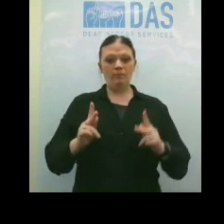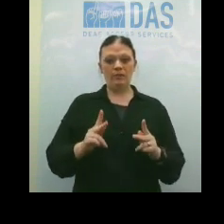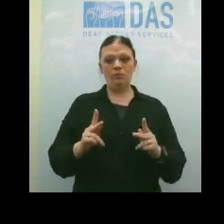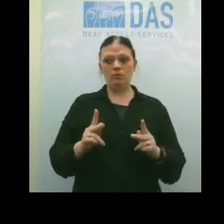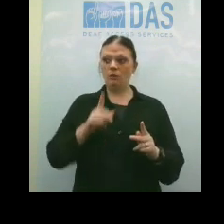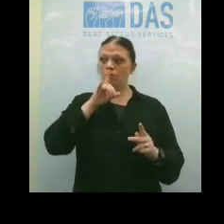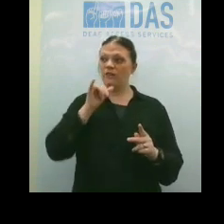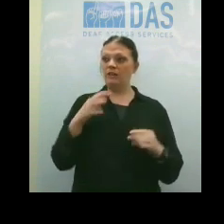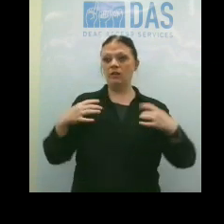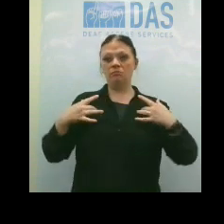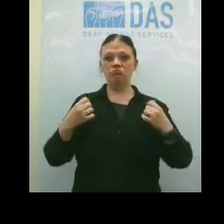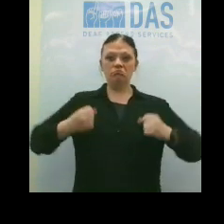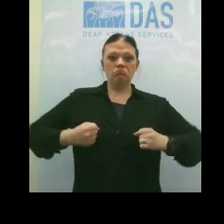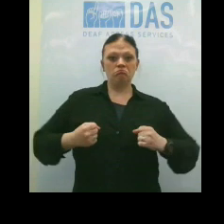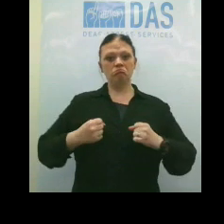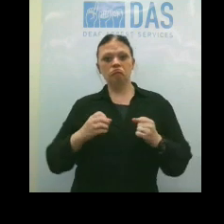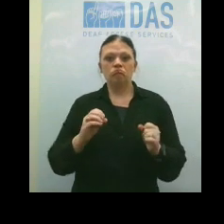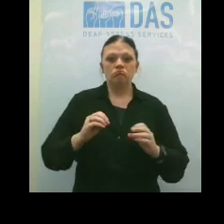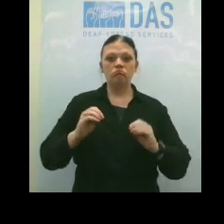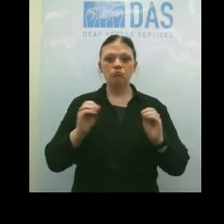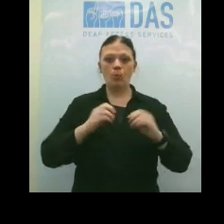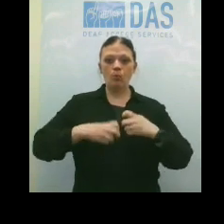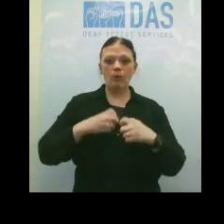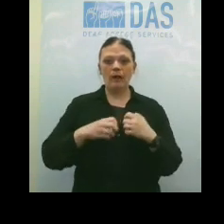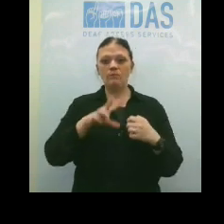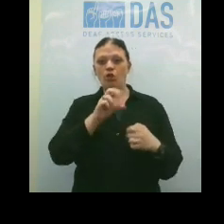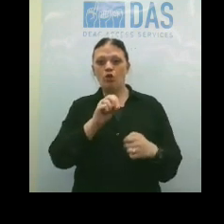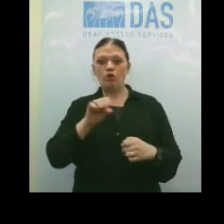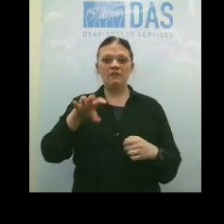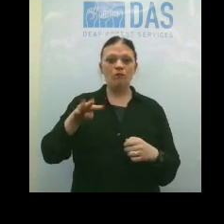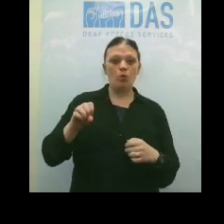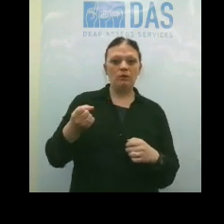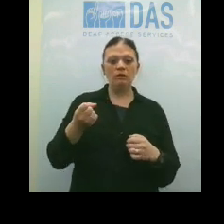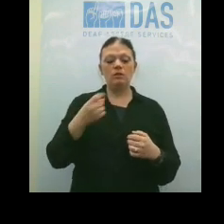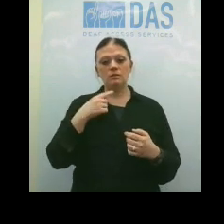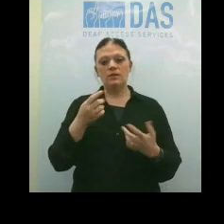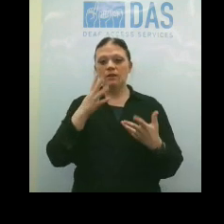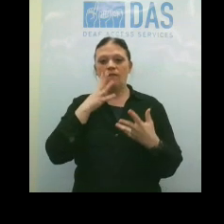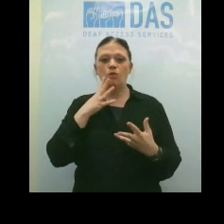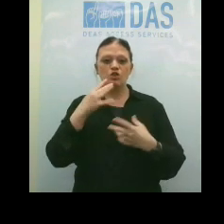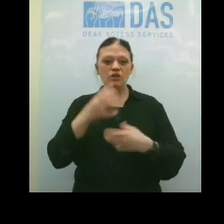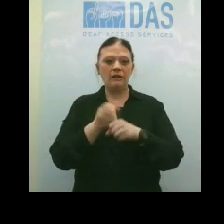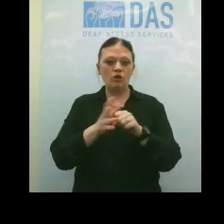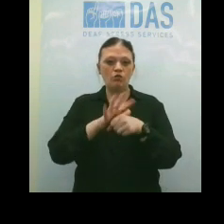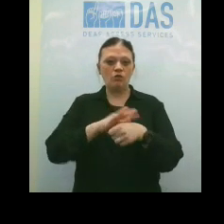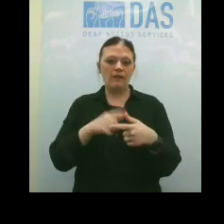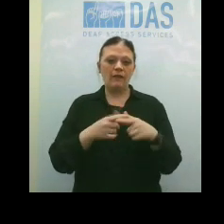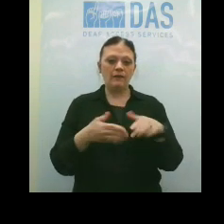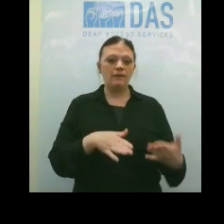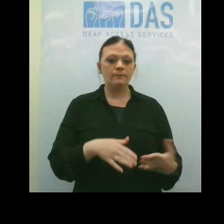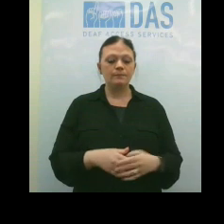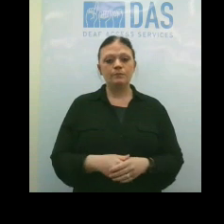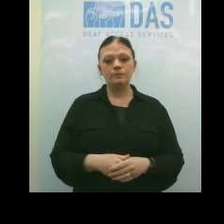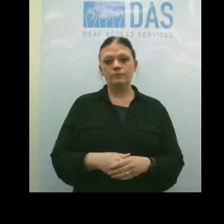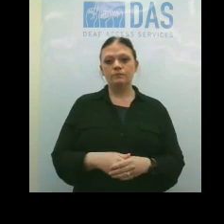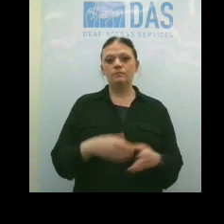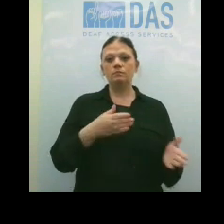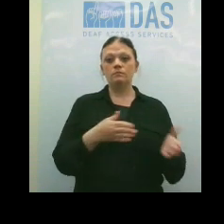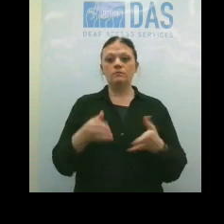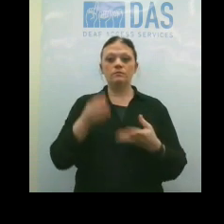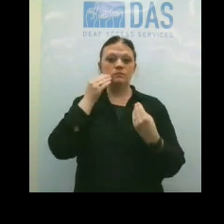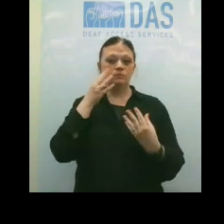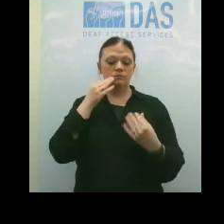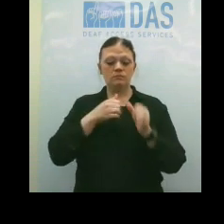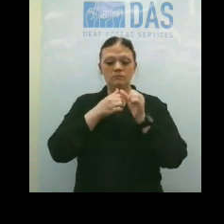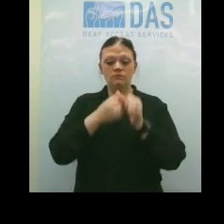otherwise healthy in their 40s or 50s who unfortunately contracted the coronavirus and died from it. The mortality data with regards